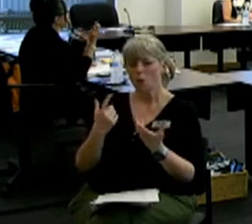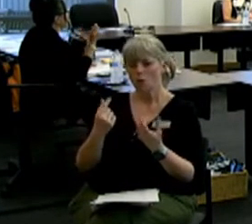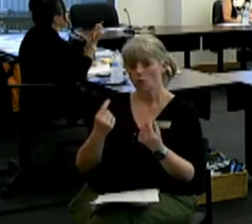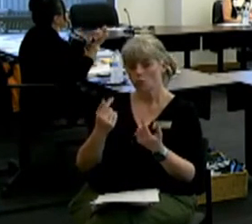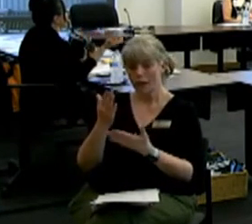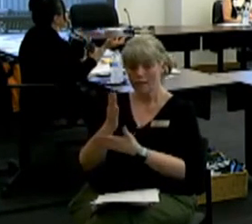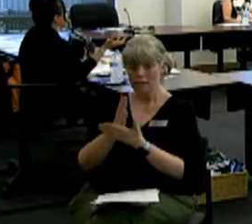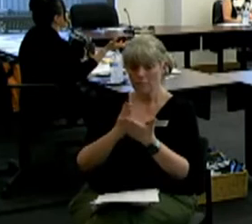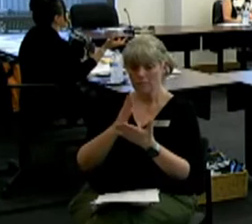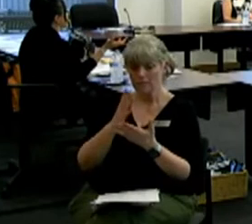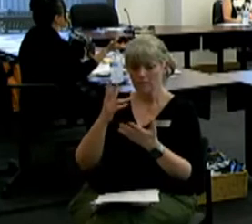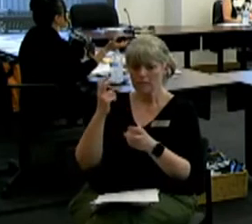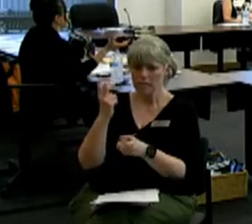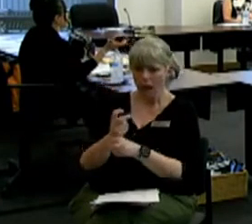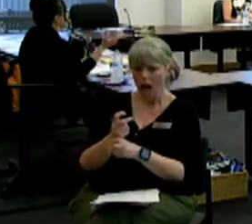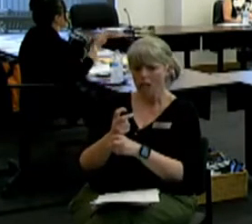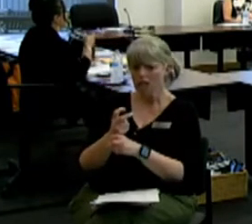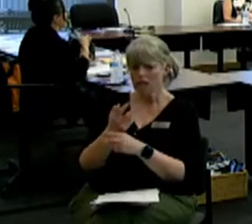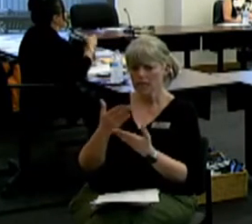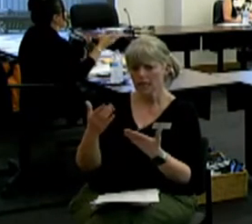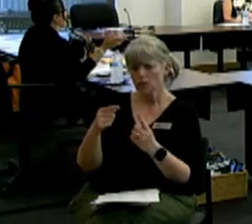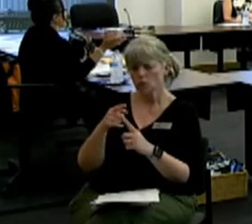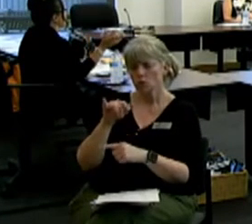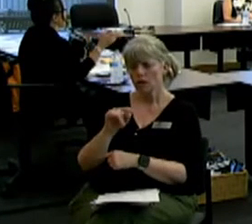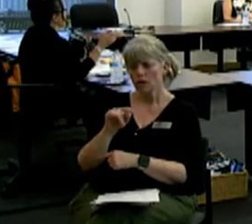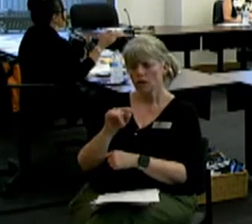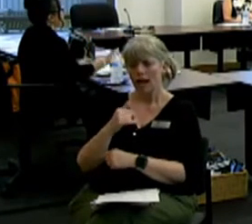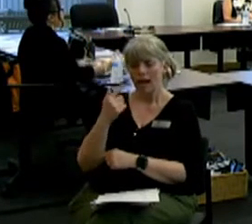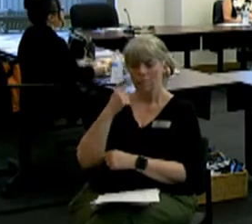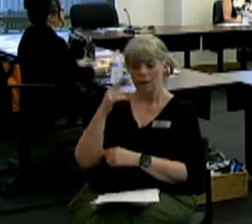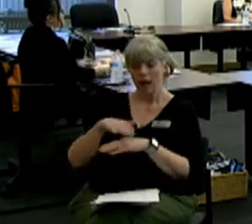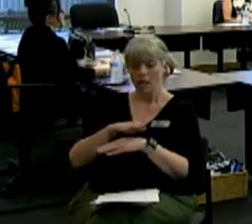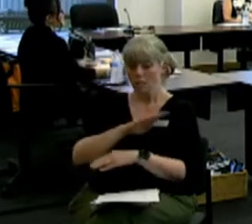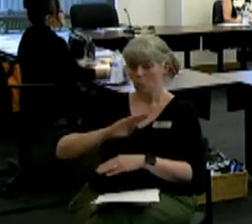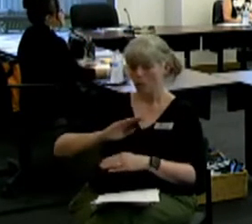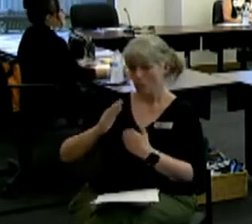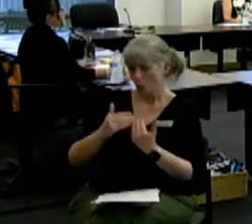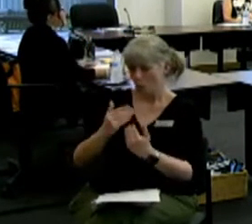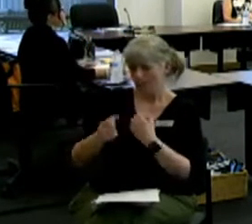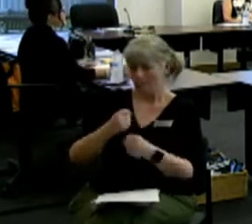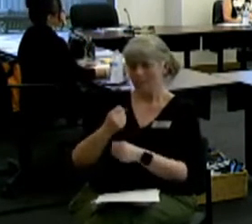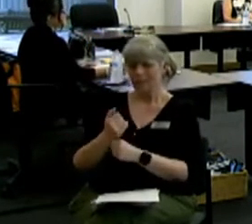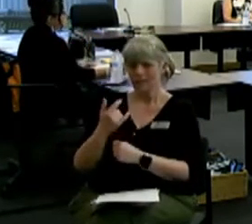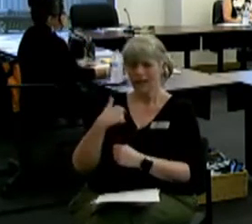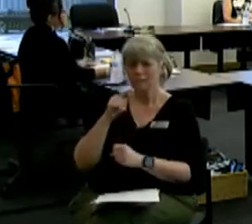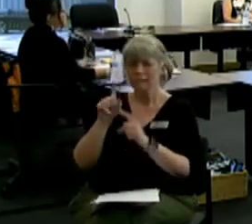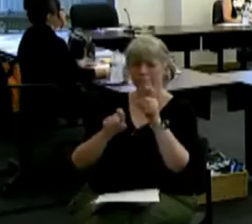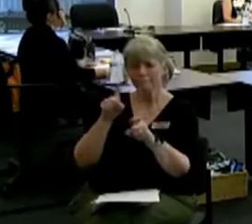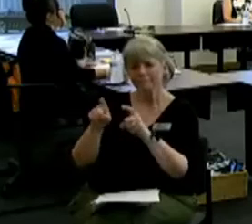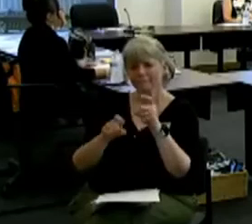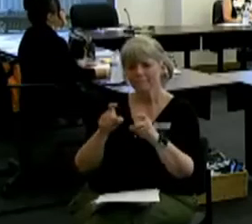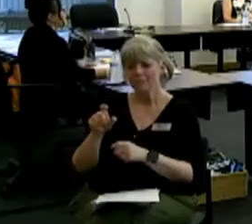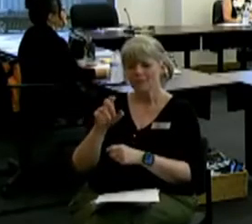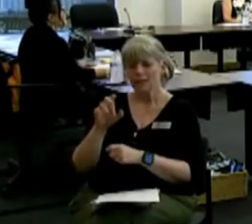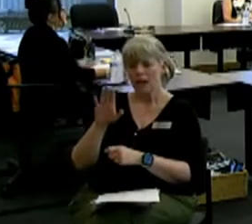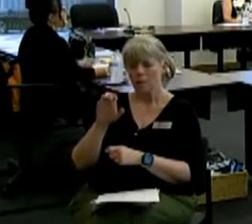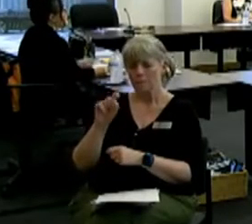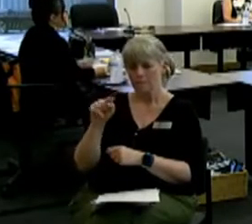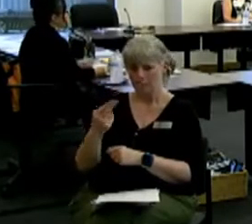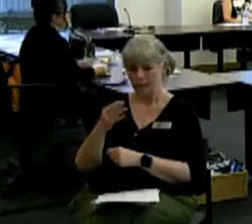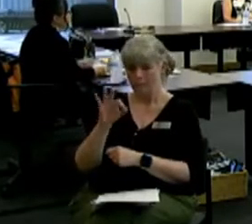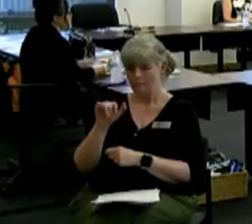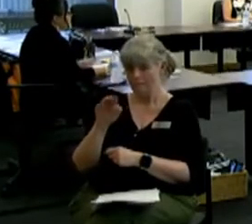some really solid substance to it. I know I've been on this board for almost 8 years now, and I've been asking Dr. Farmer